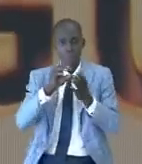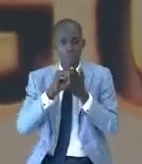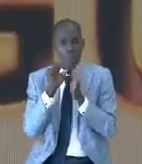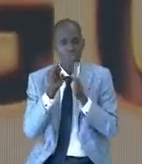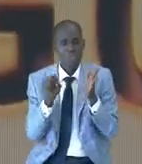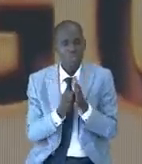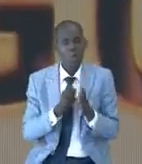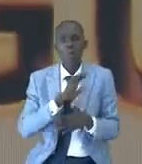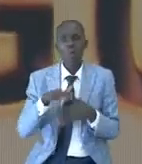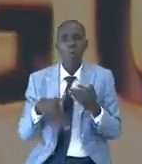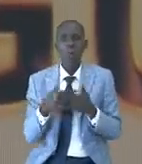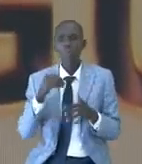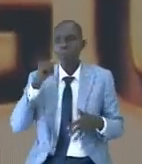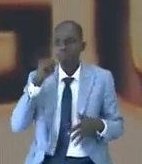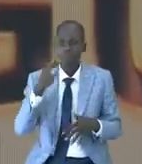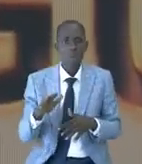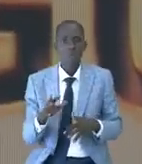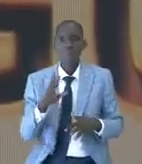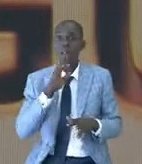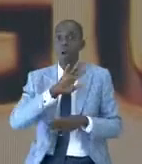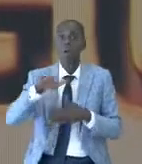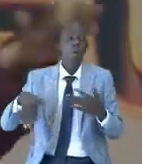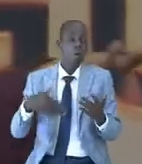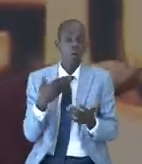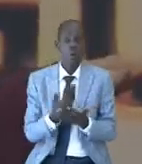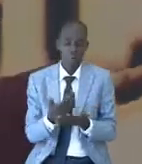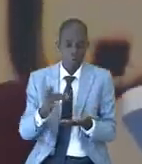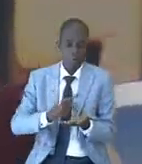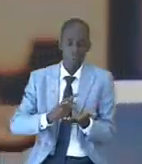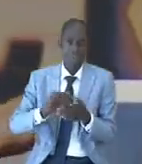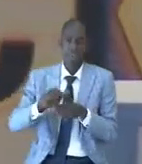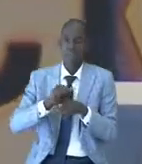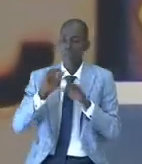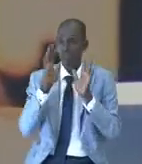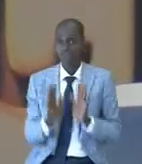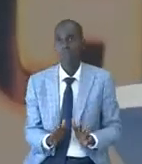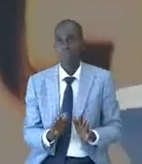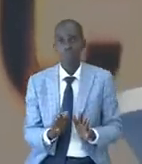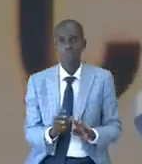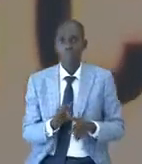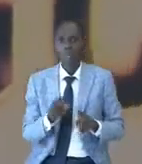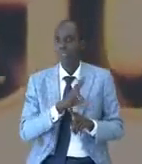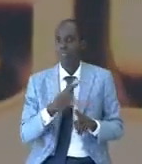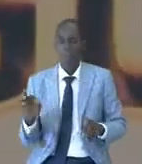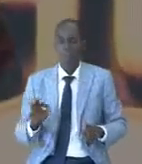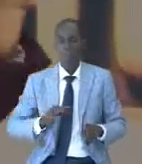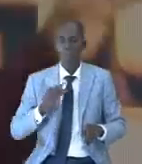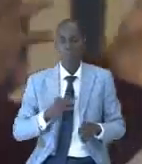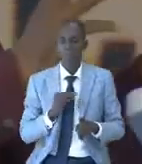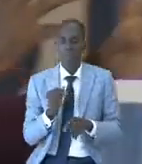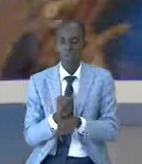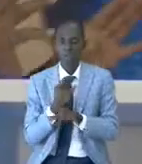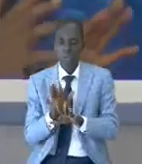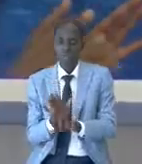are all medical doctors, and there is no tailor, no tailor. Everybody